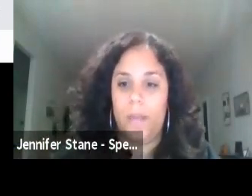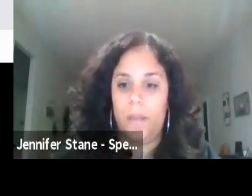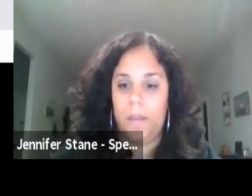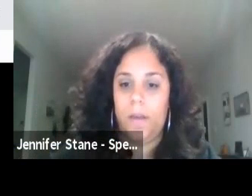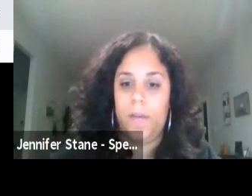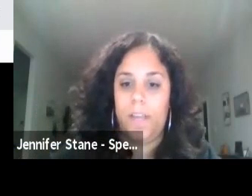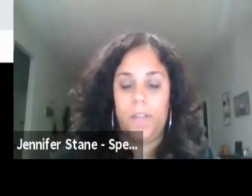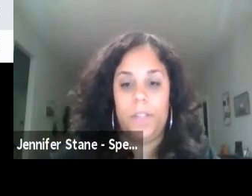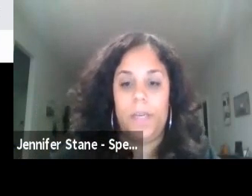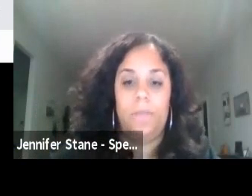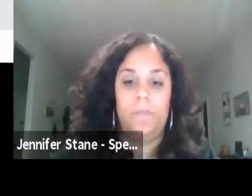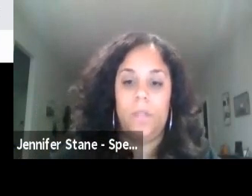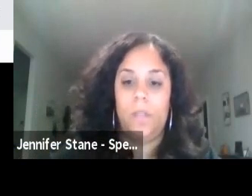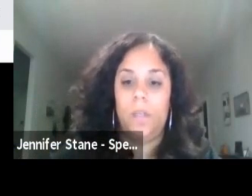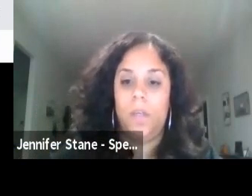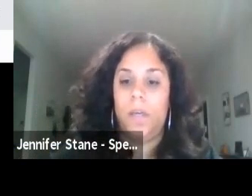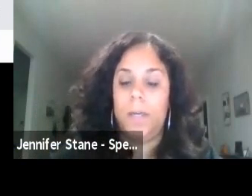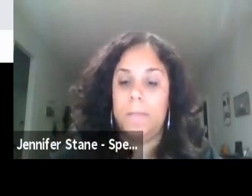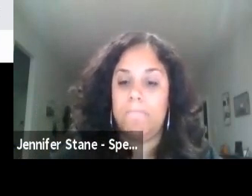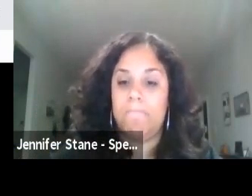for me in case there's any